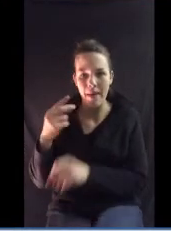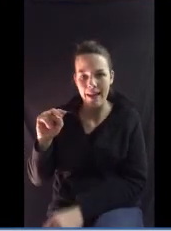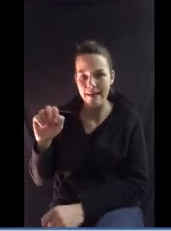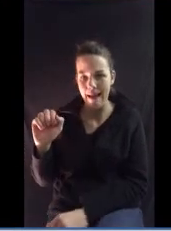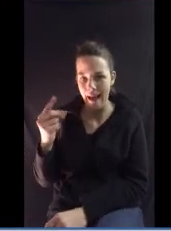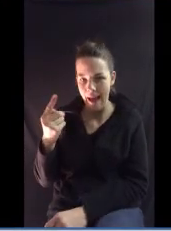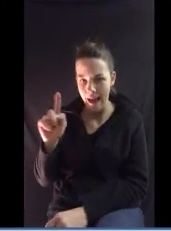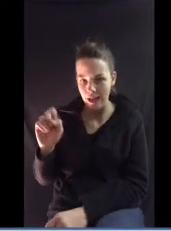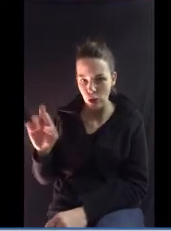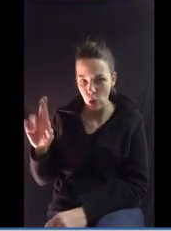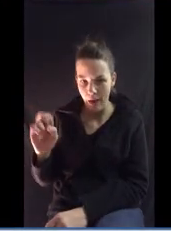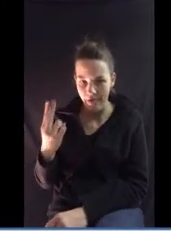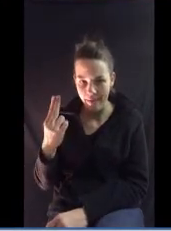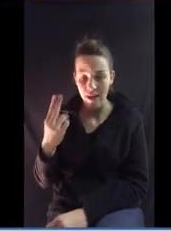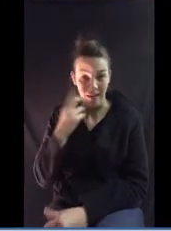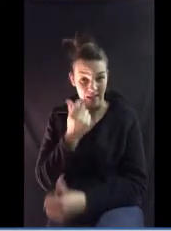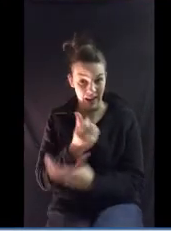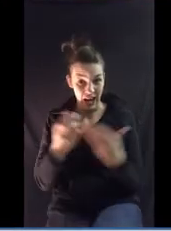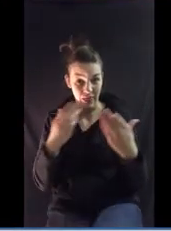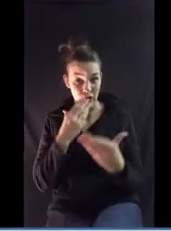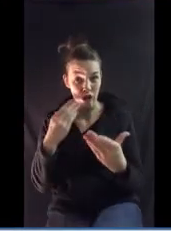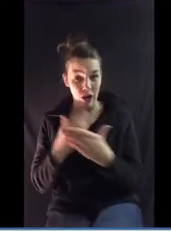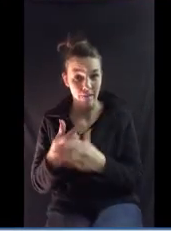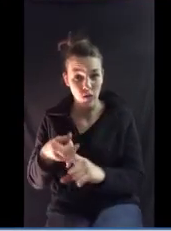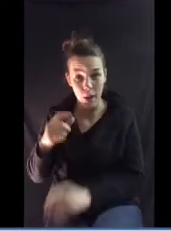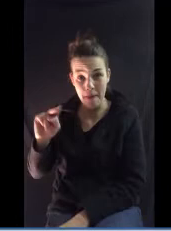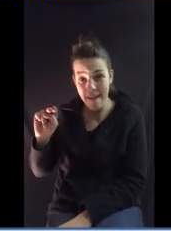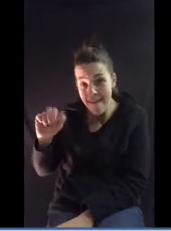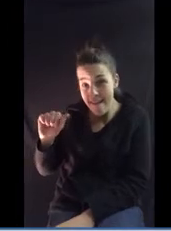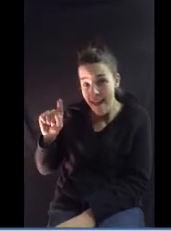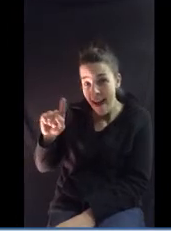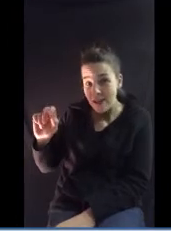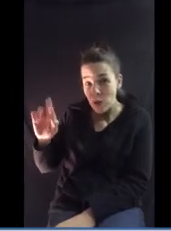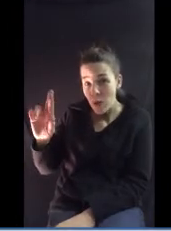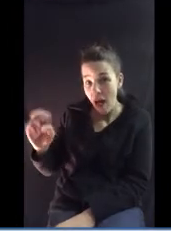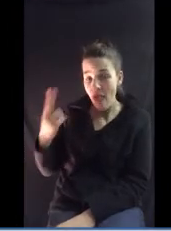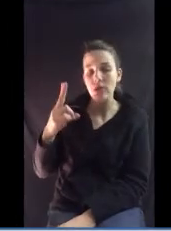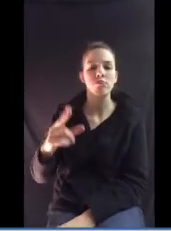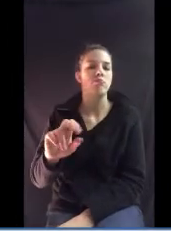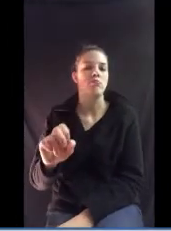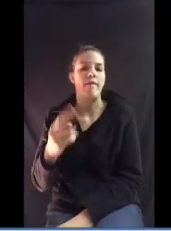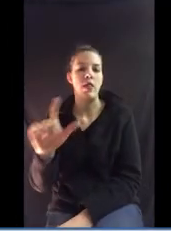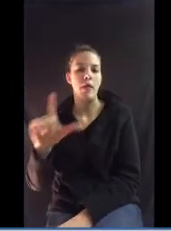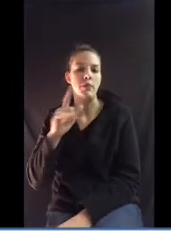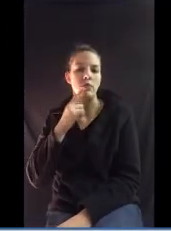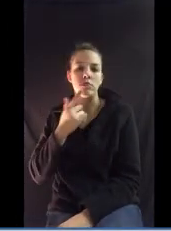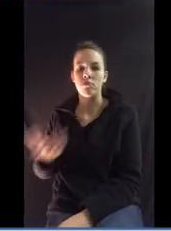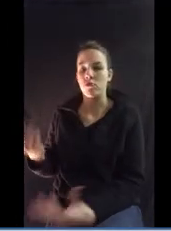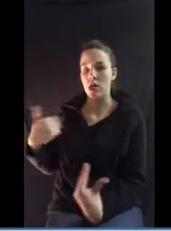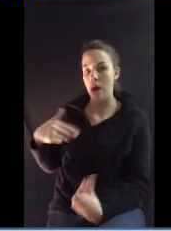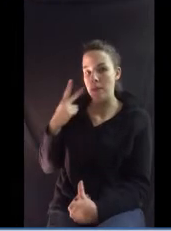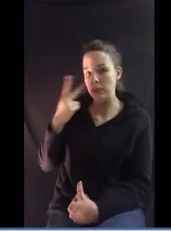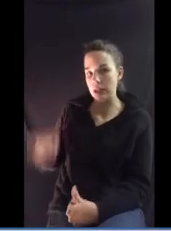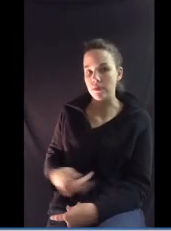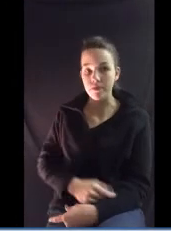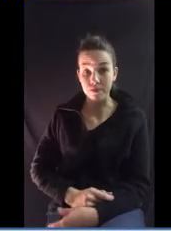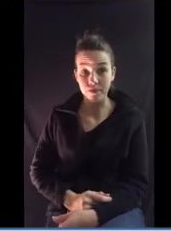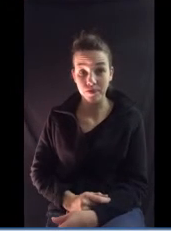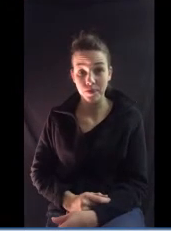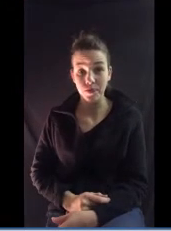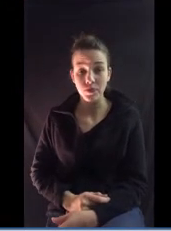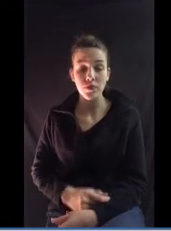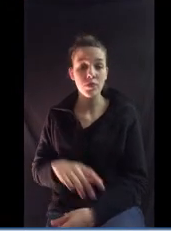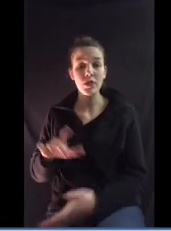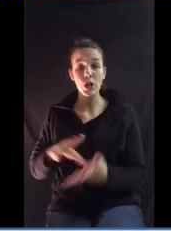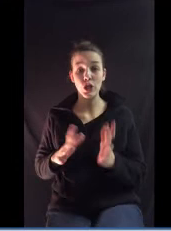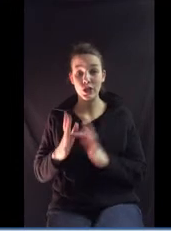Nazareth." And Nathanael said to him, "Can anything good come out of Nazareth?" Philip said to him, "Come